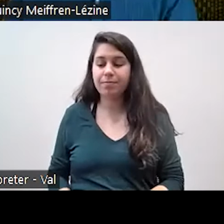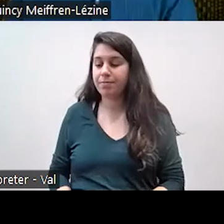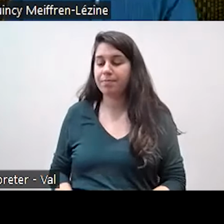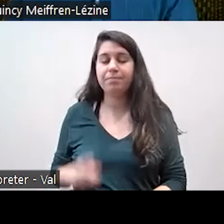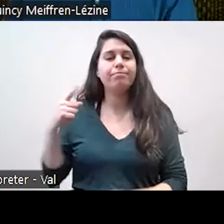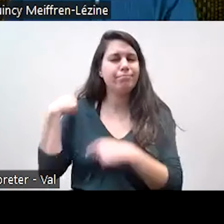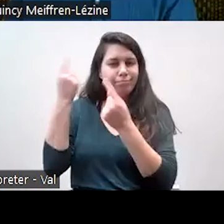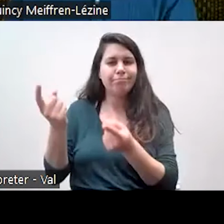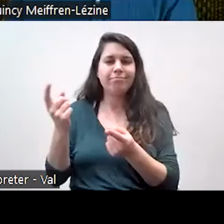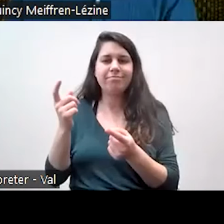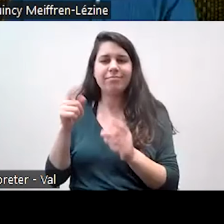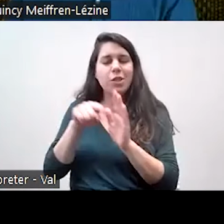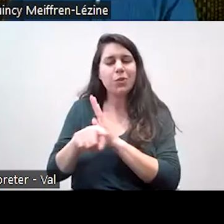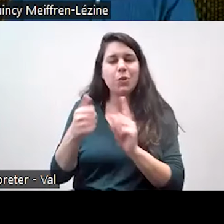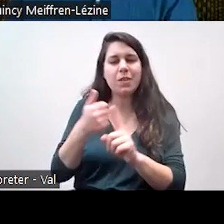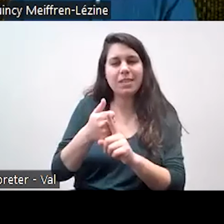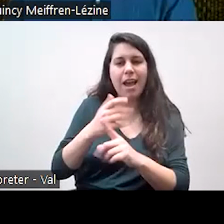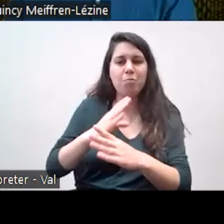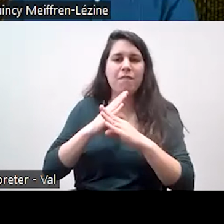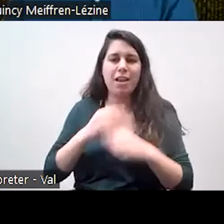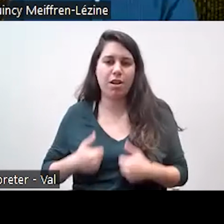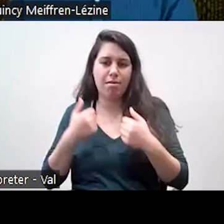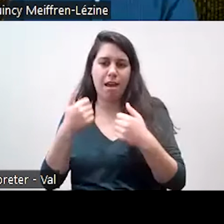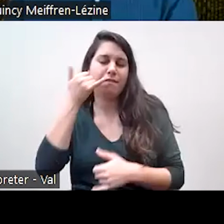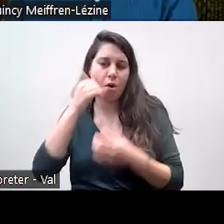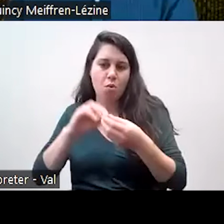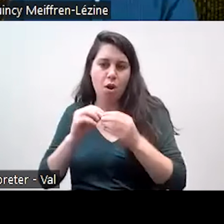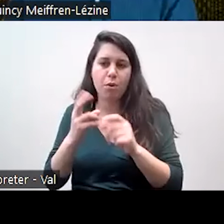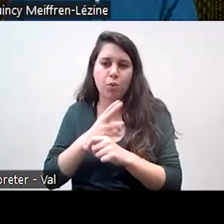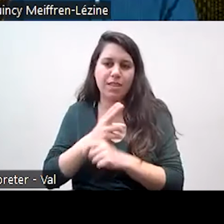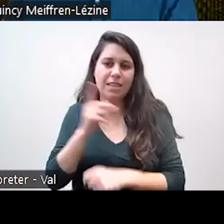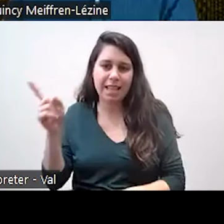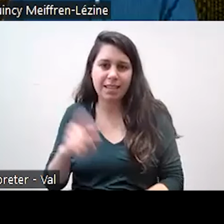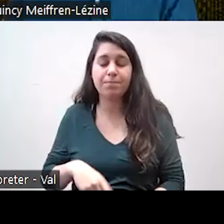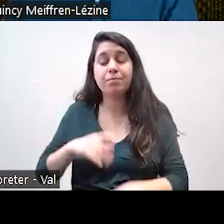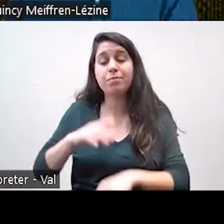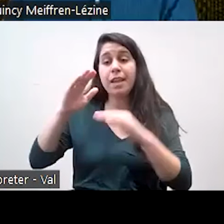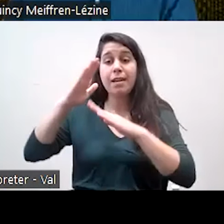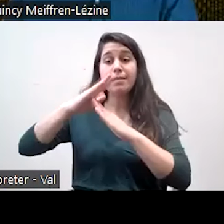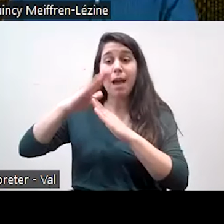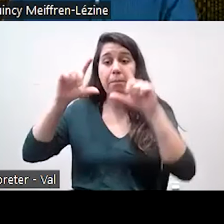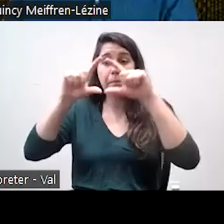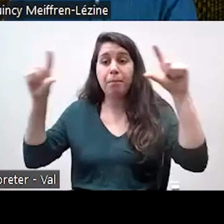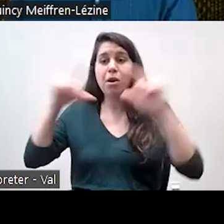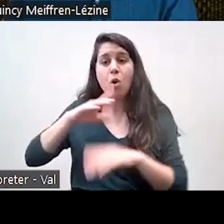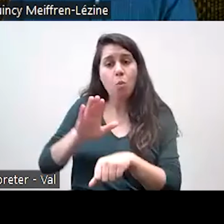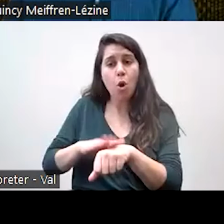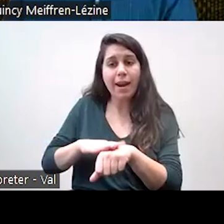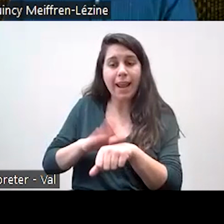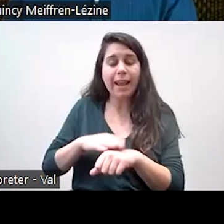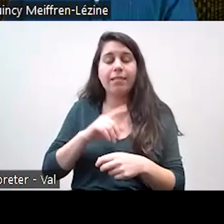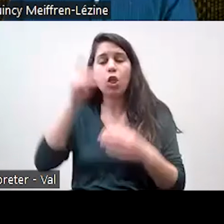often by the Suicide Prevention Lifeline, and it includes warning signs at the top. Those are thoughts,